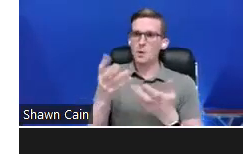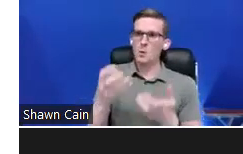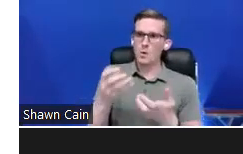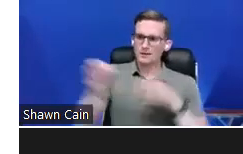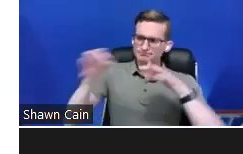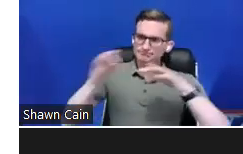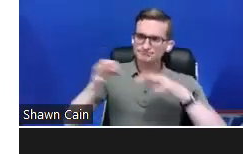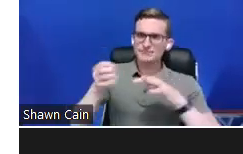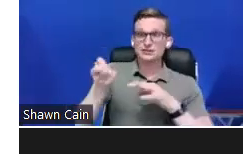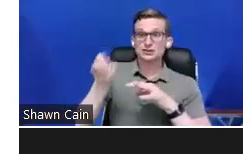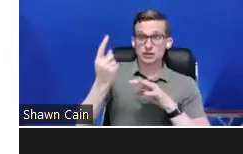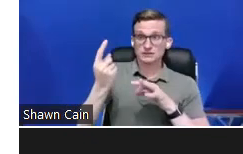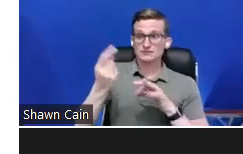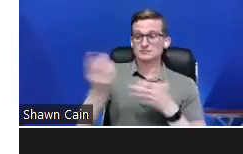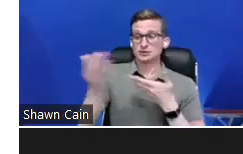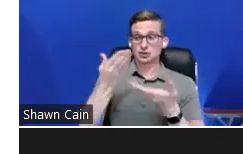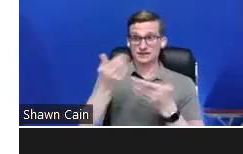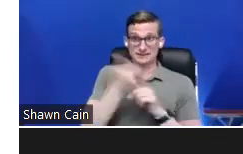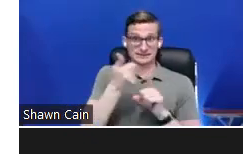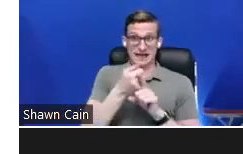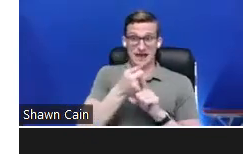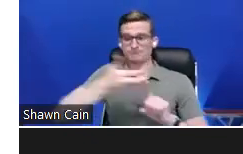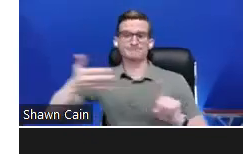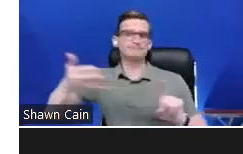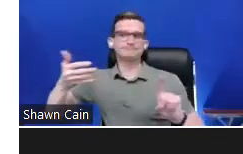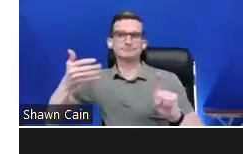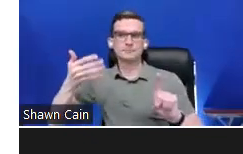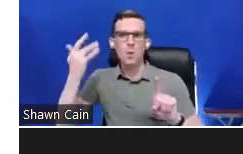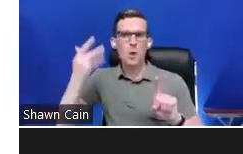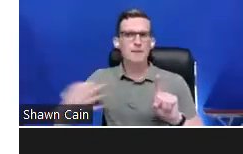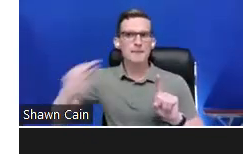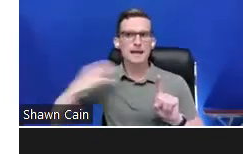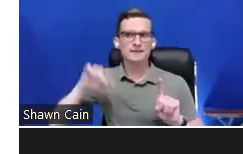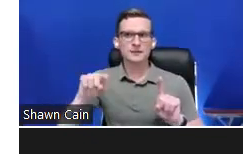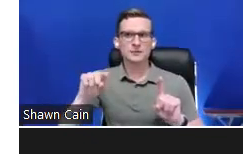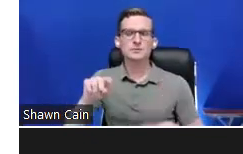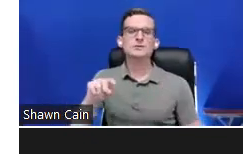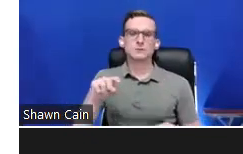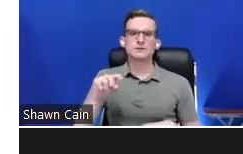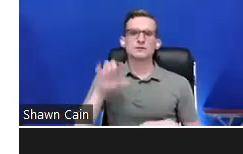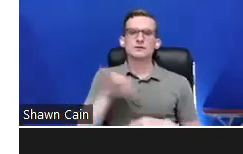them. So residential facilities provide our recovery serviced environment,